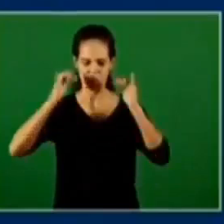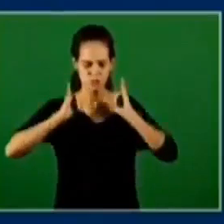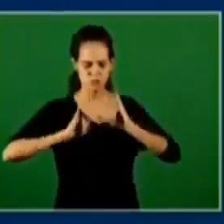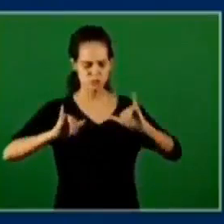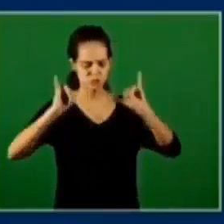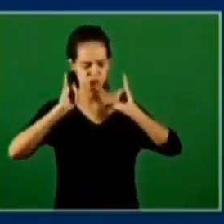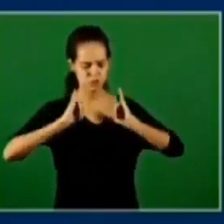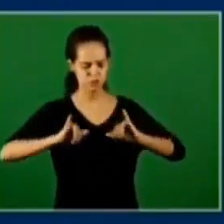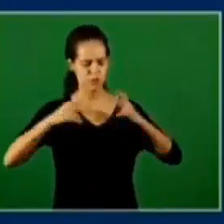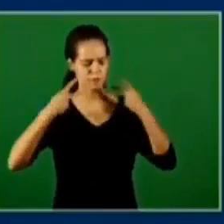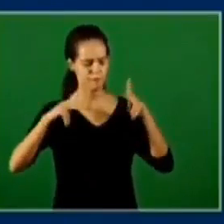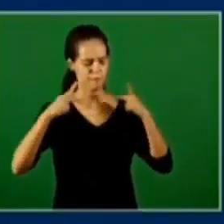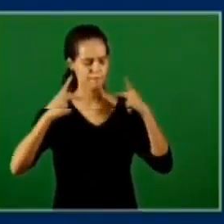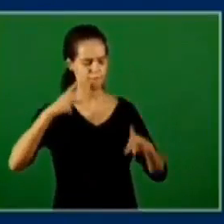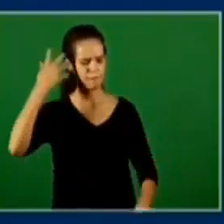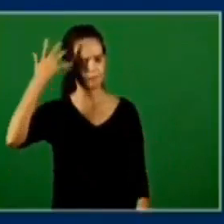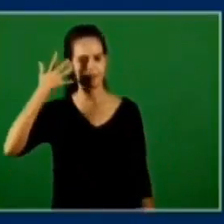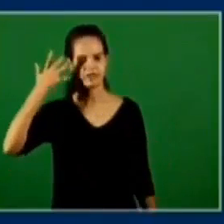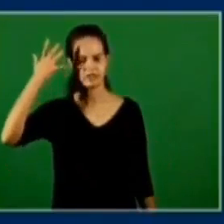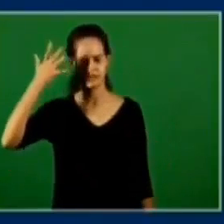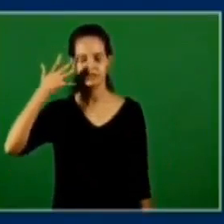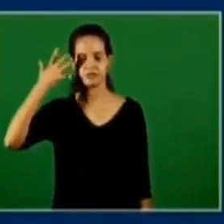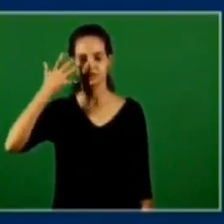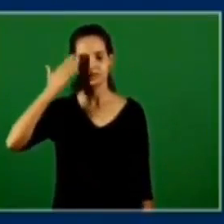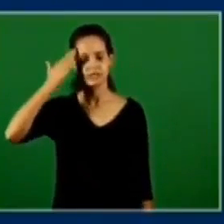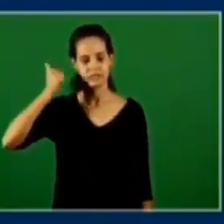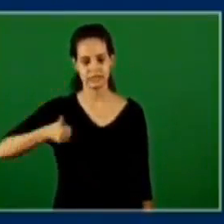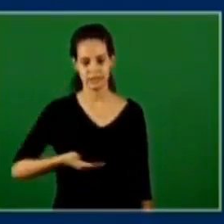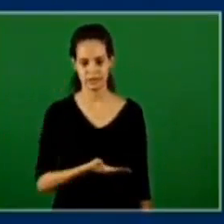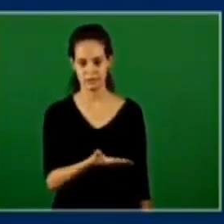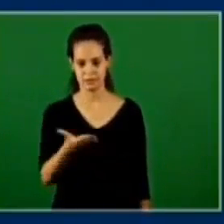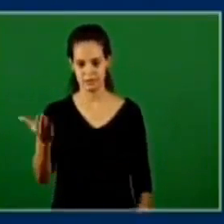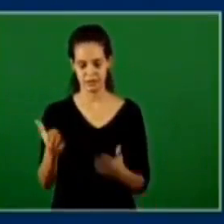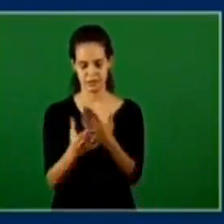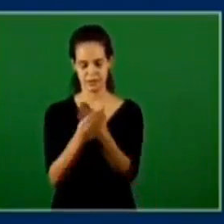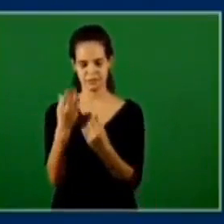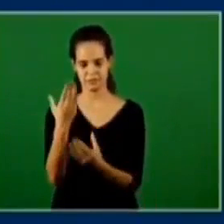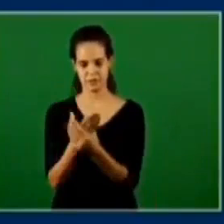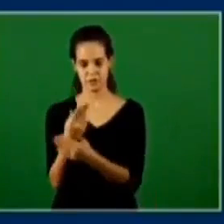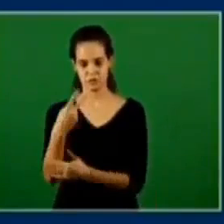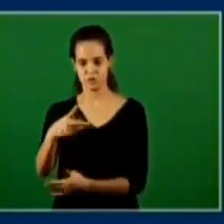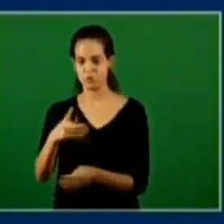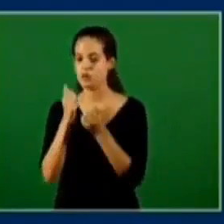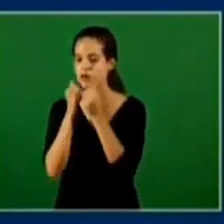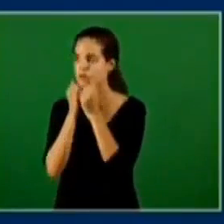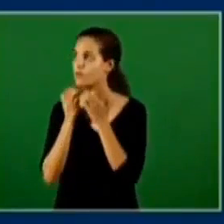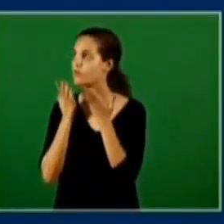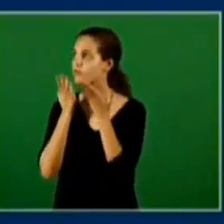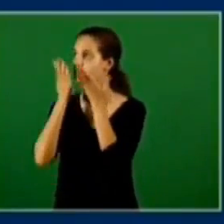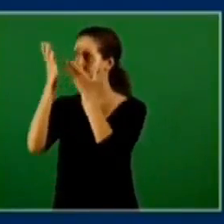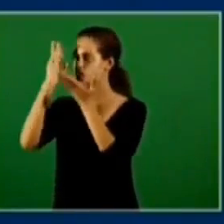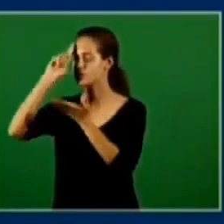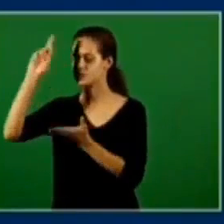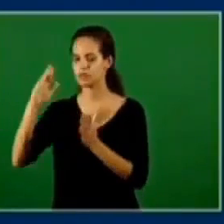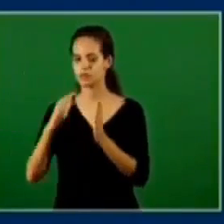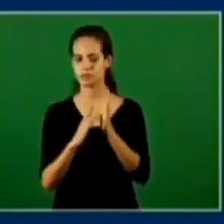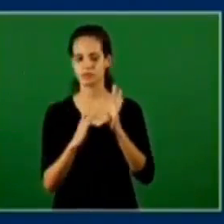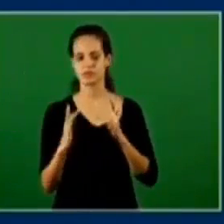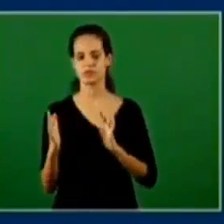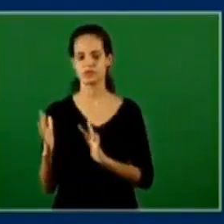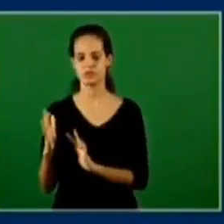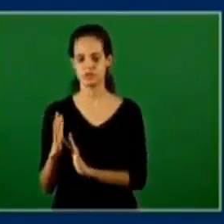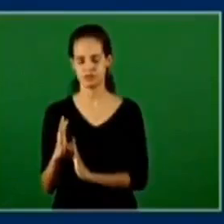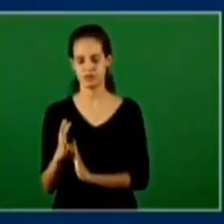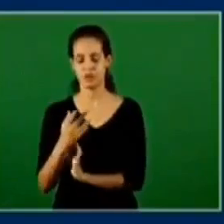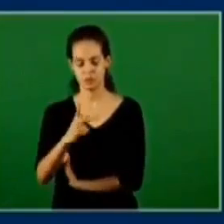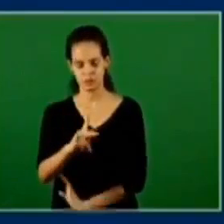preach, that if you confess with your mouth the Lord Jesus